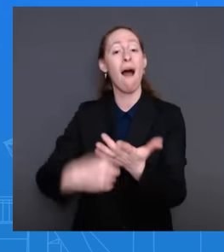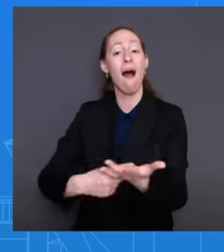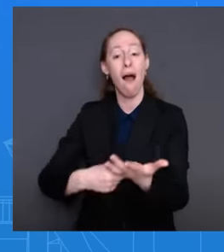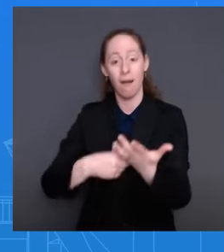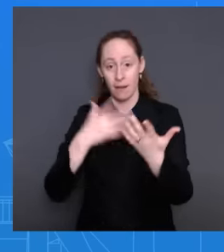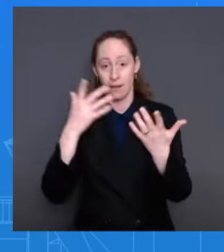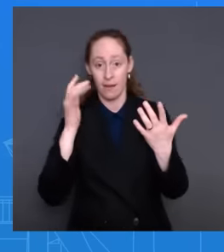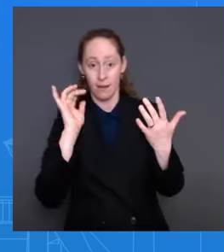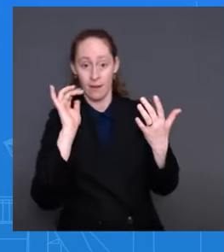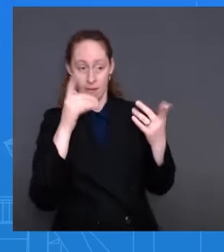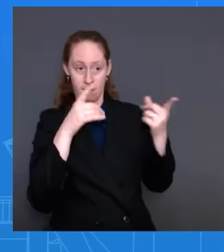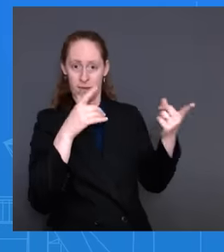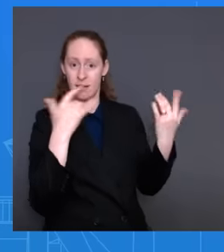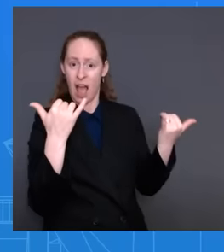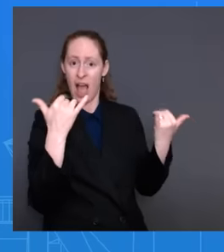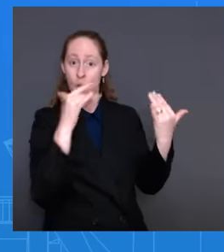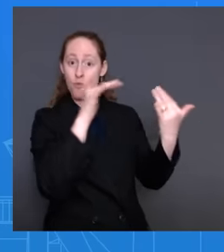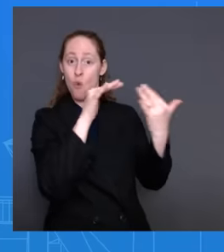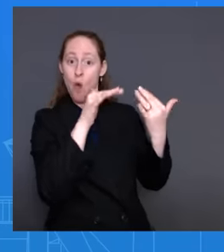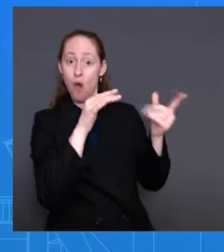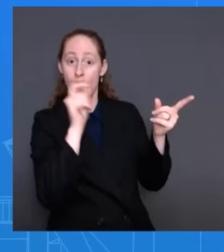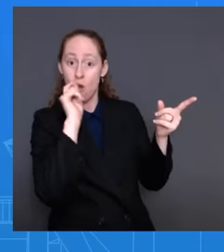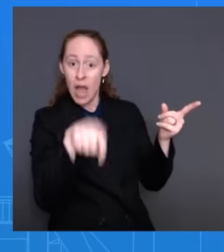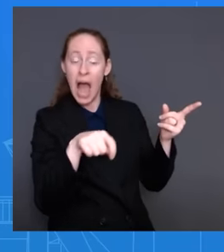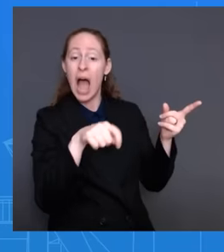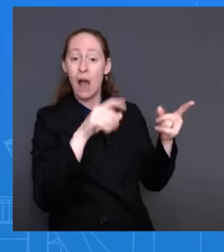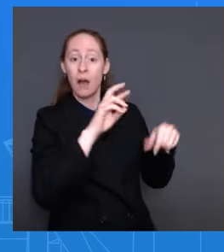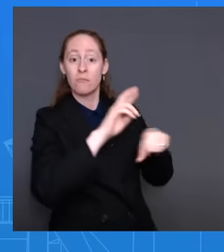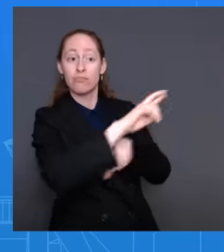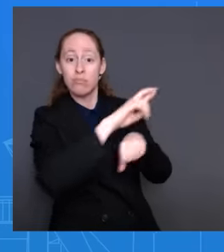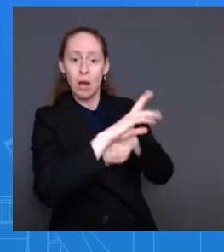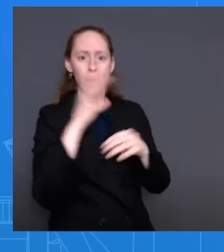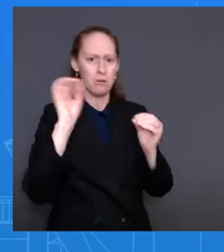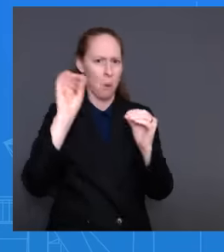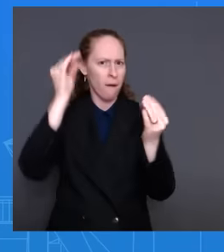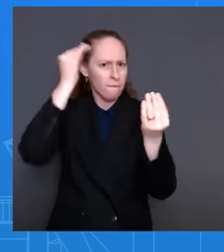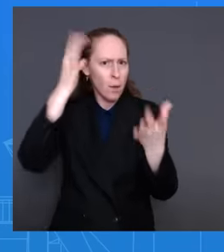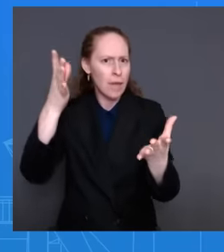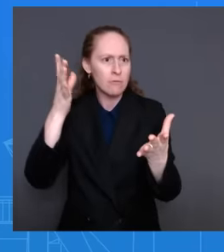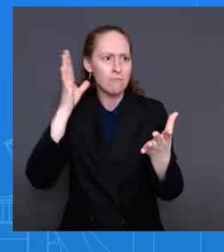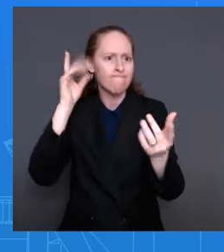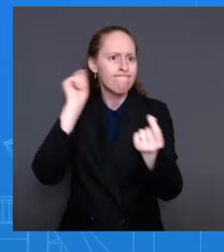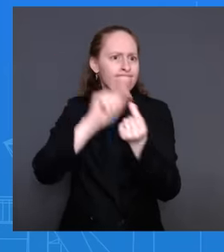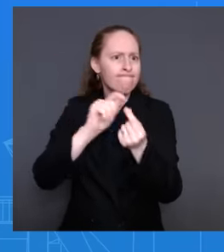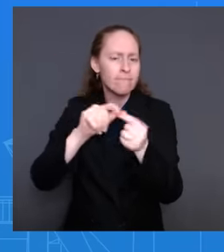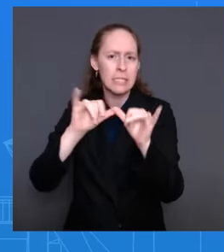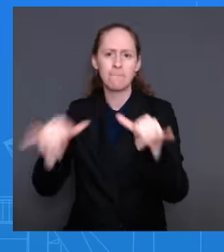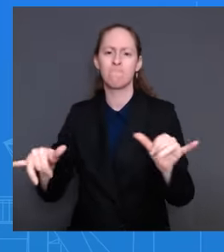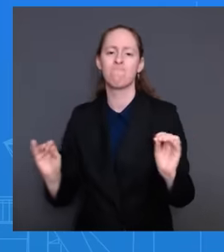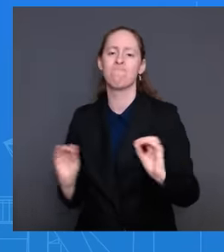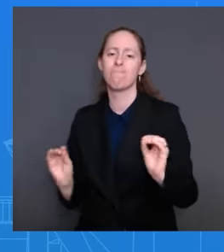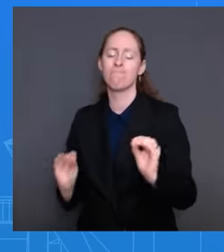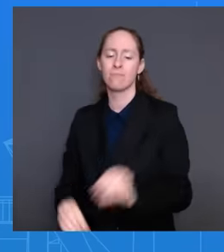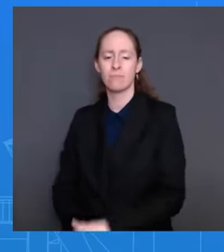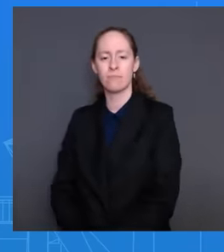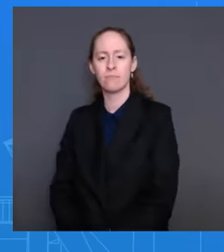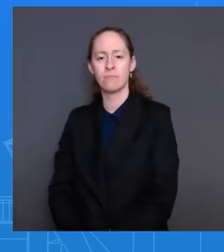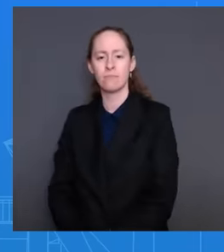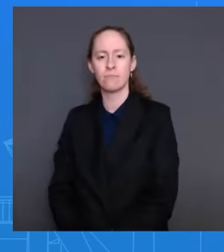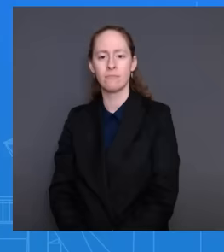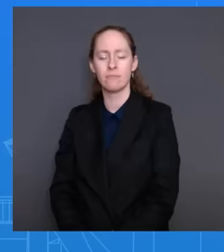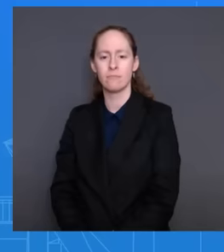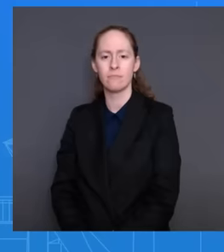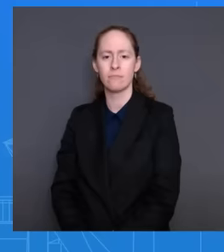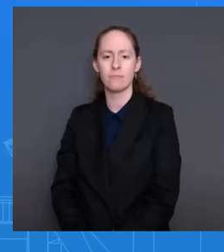today. Secondly, could you update us on the status of where Mexico's president stands on going to the Summit